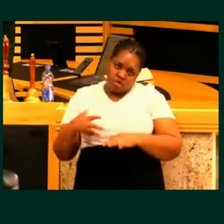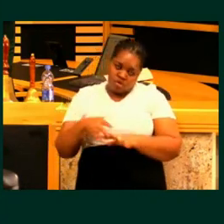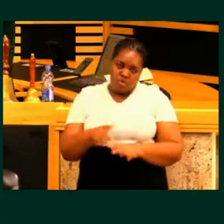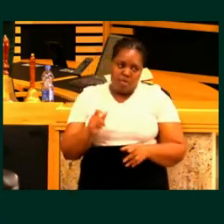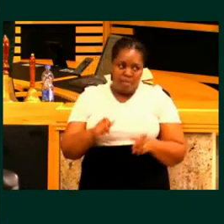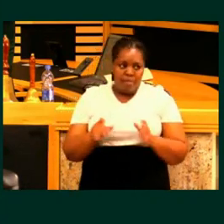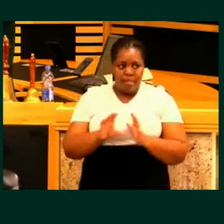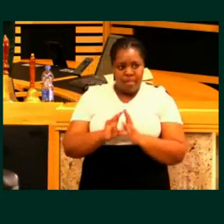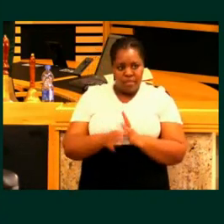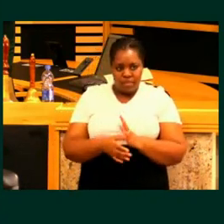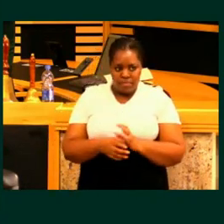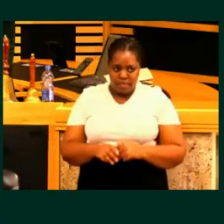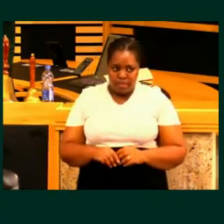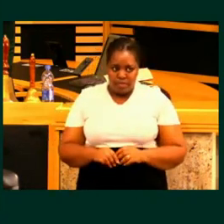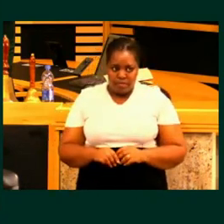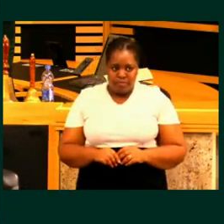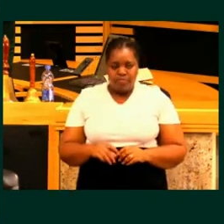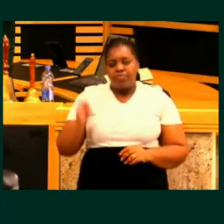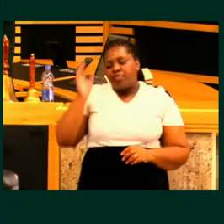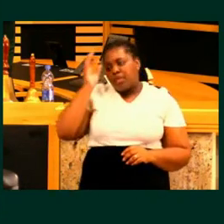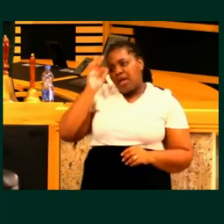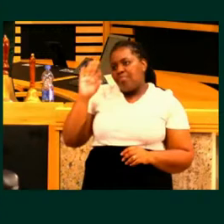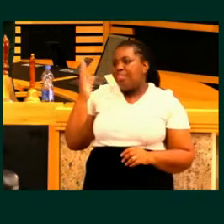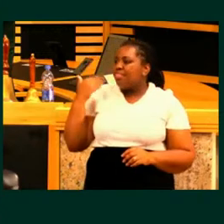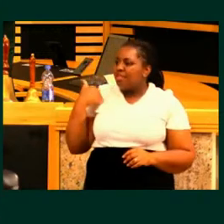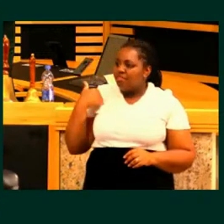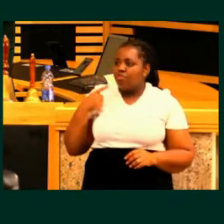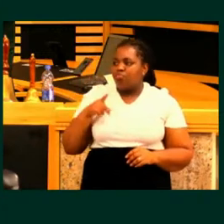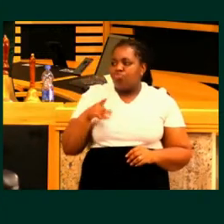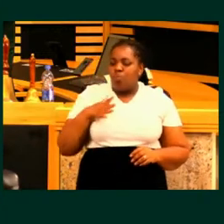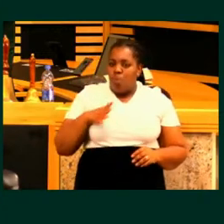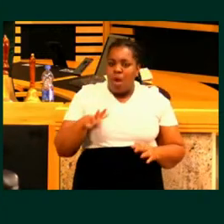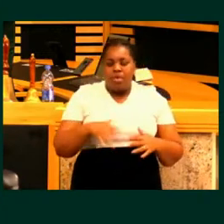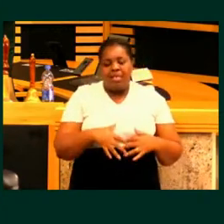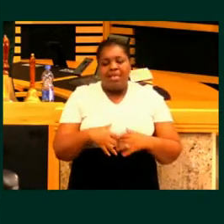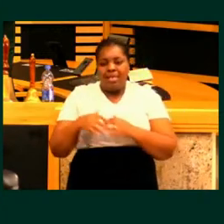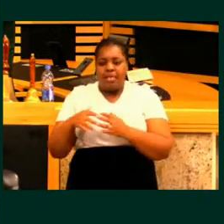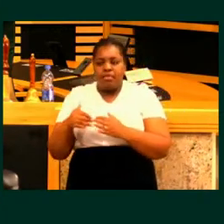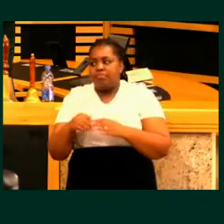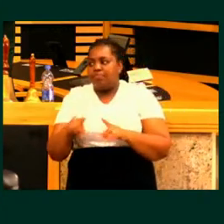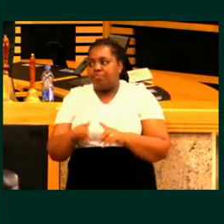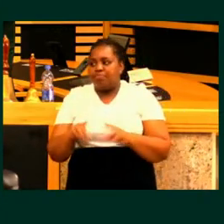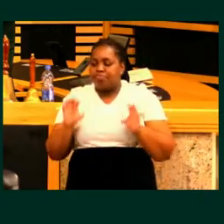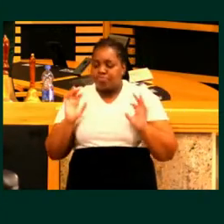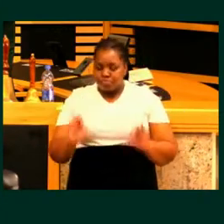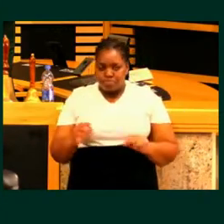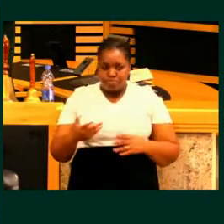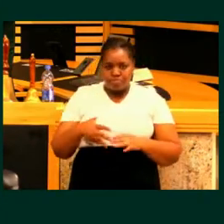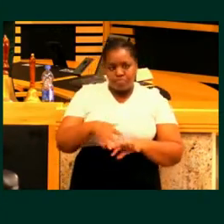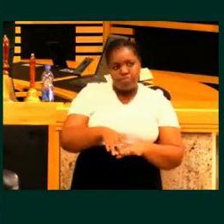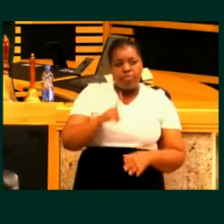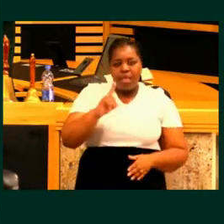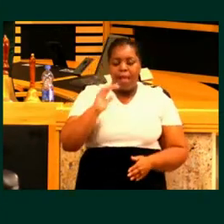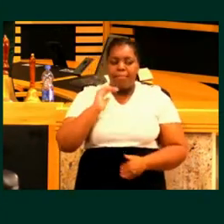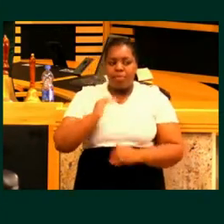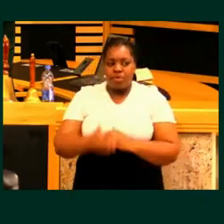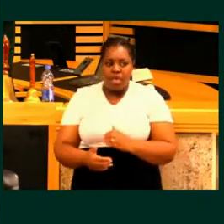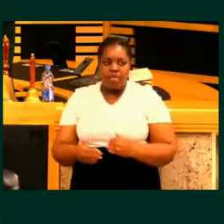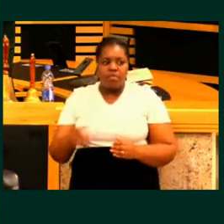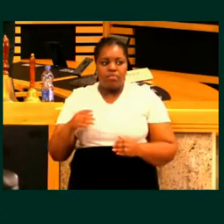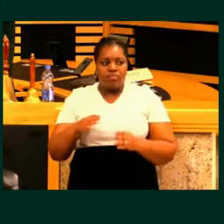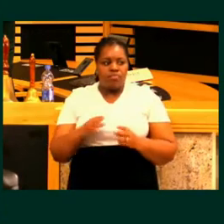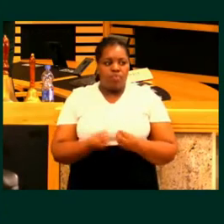living with disabilities government must therefore seek to create a caring and inclusive society that protects and develops the human